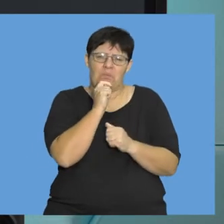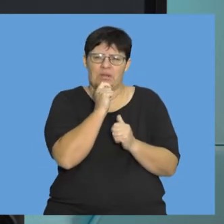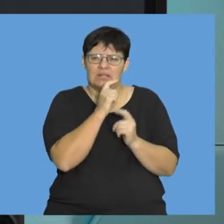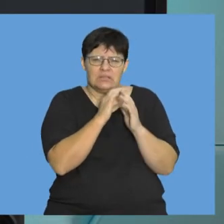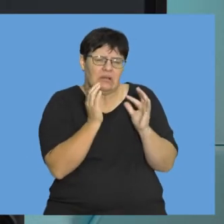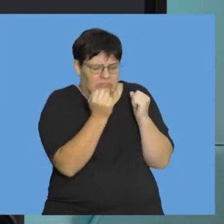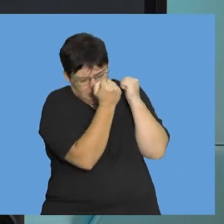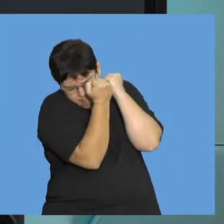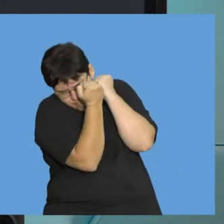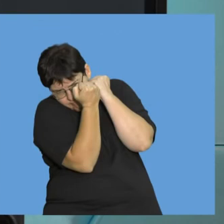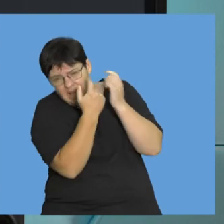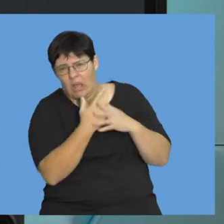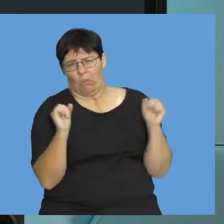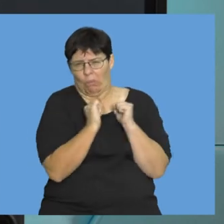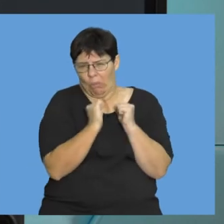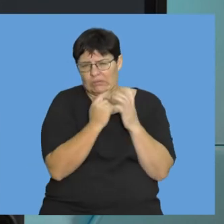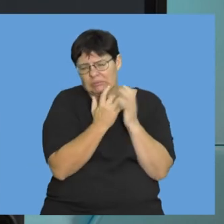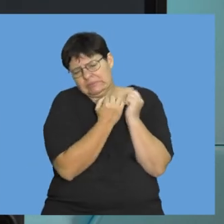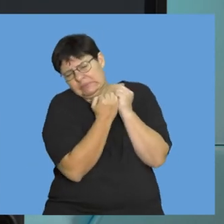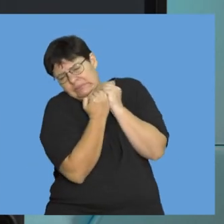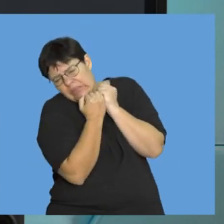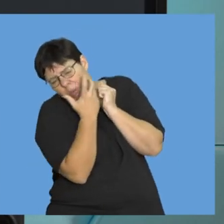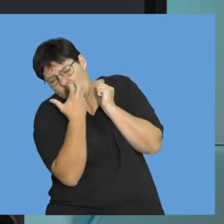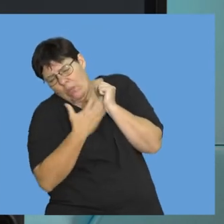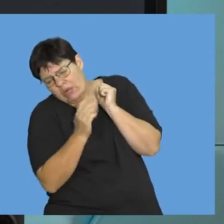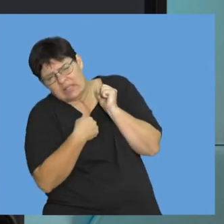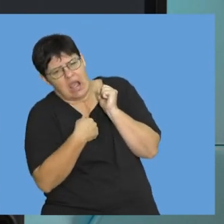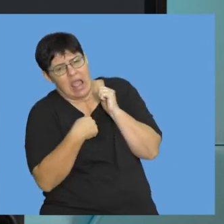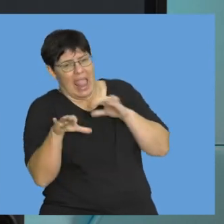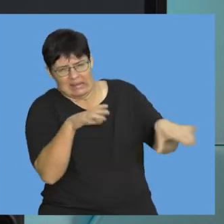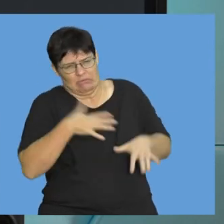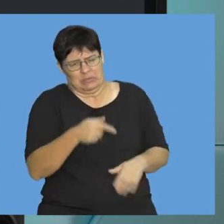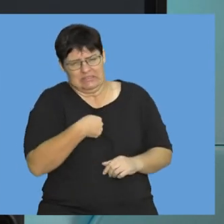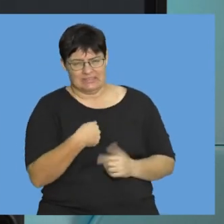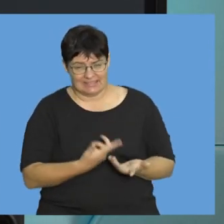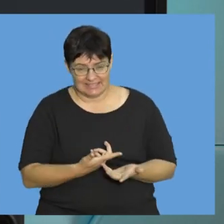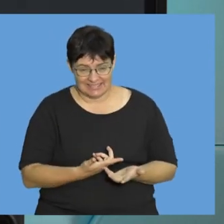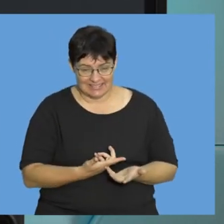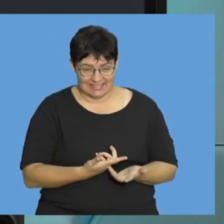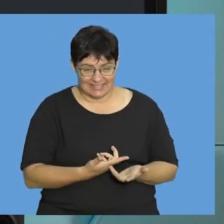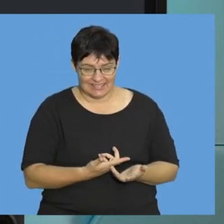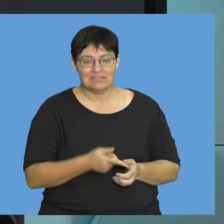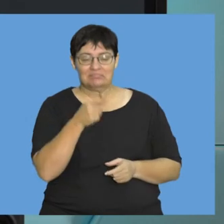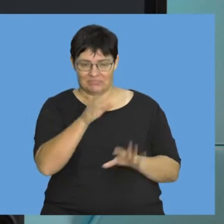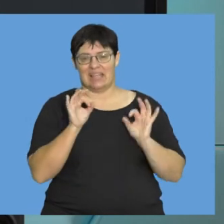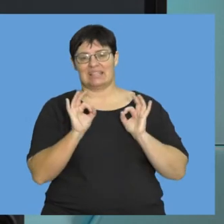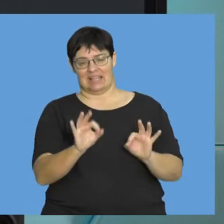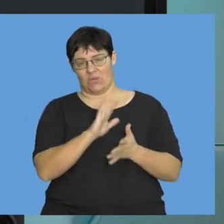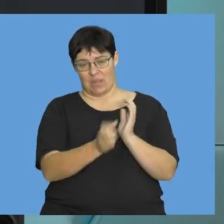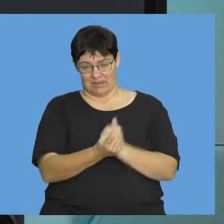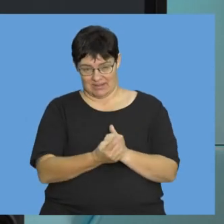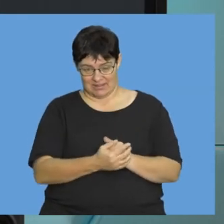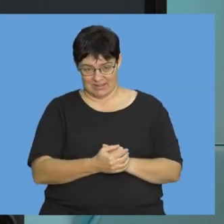active. So it's really cold in the morning. What are you doing? You're snuggling up. All right, you're inactive. You're not doing anything, all